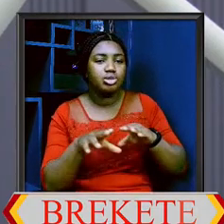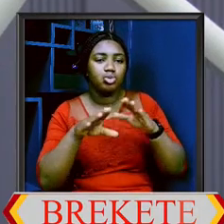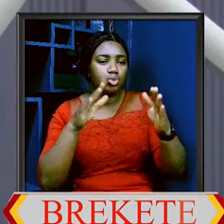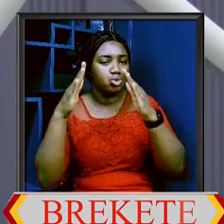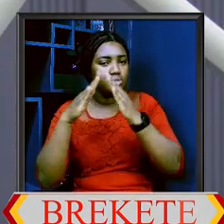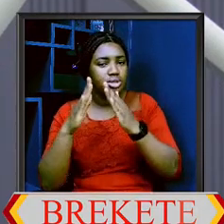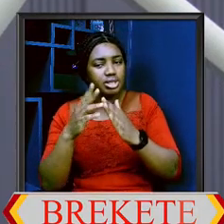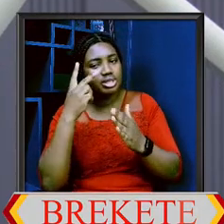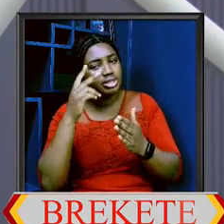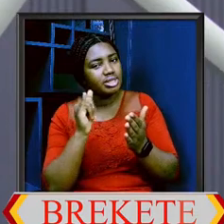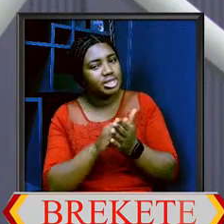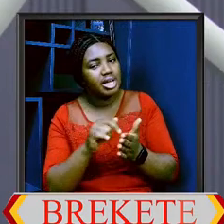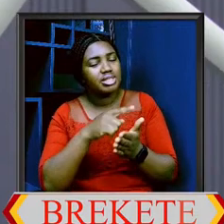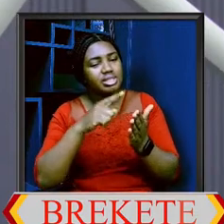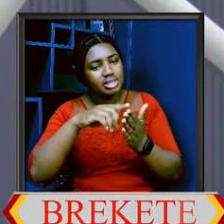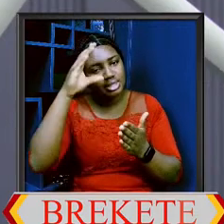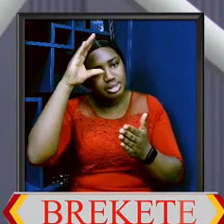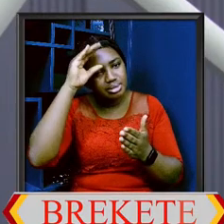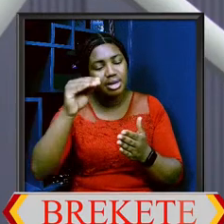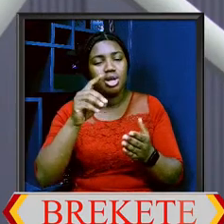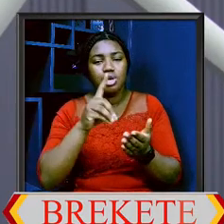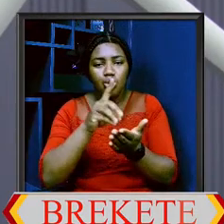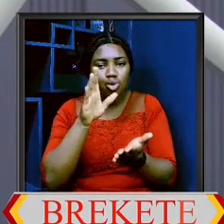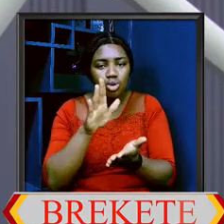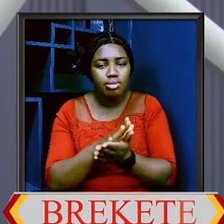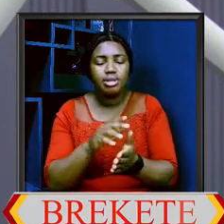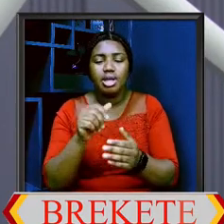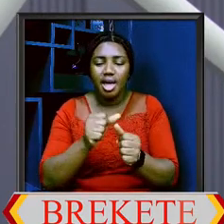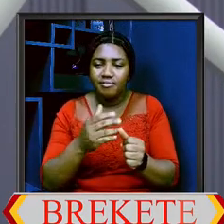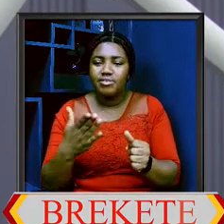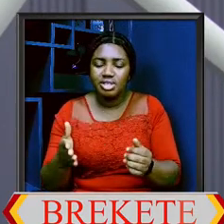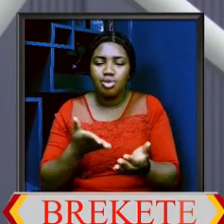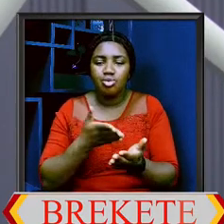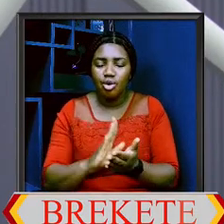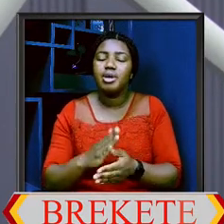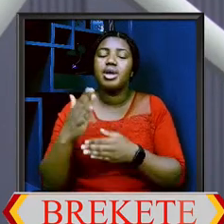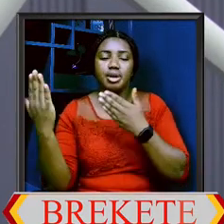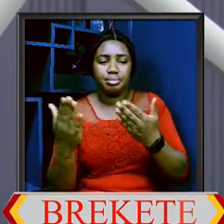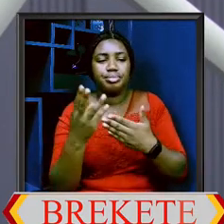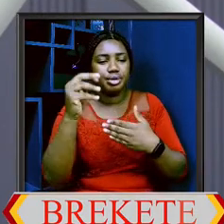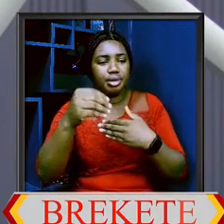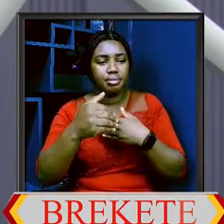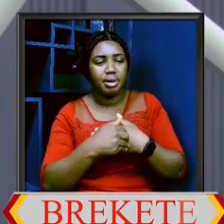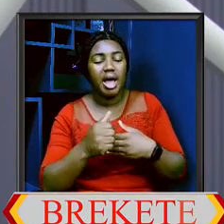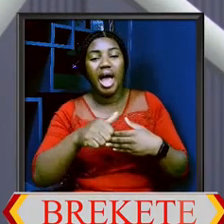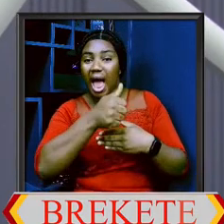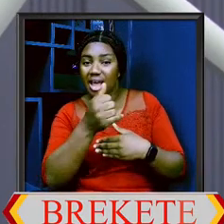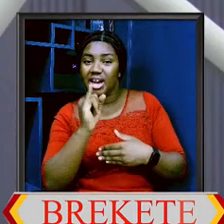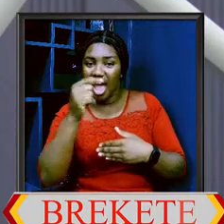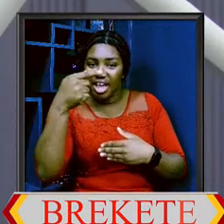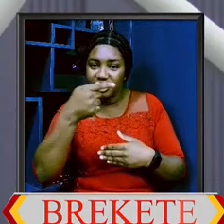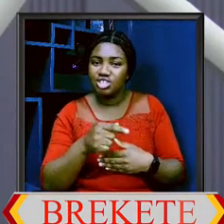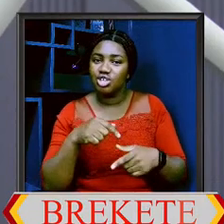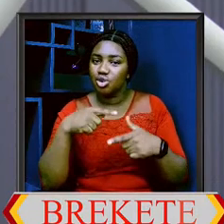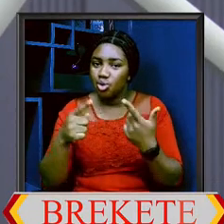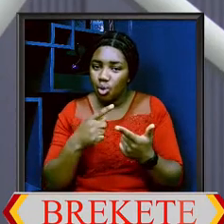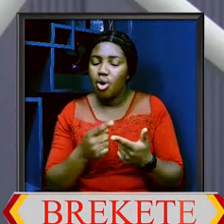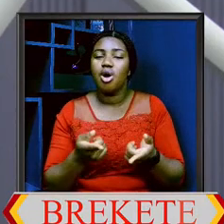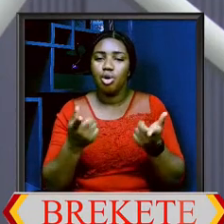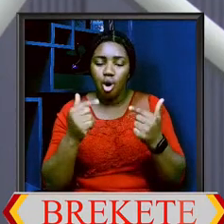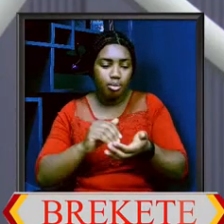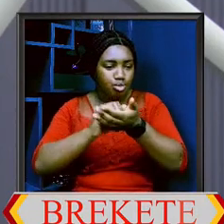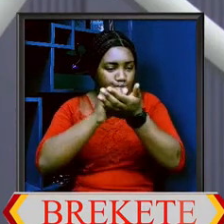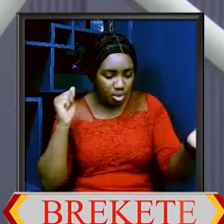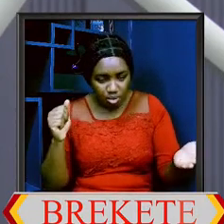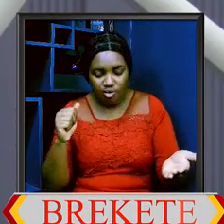meeting she said the man everything in documents everything they correct they bring him back another IG go they come P